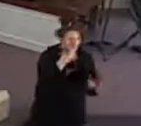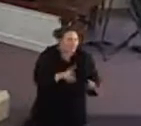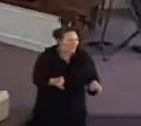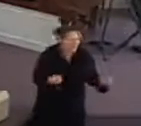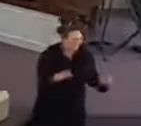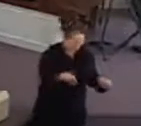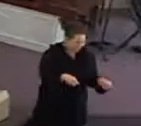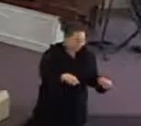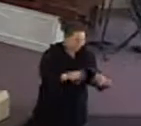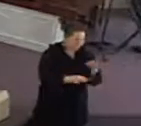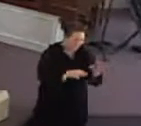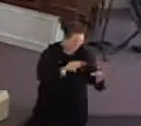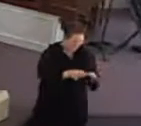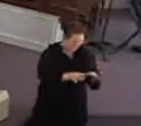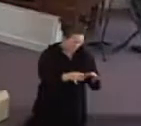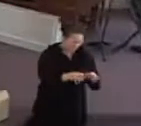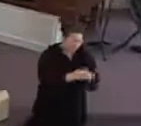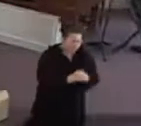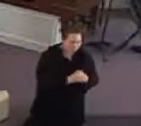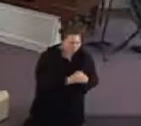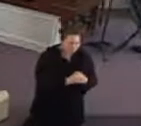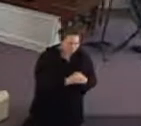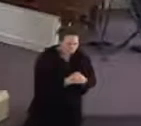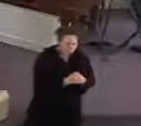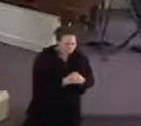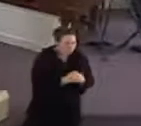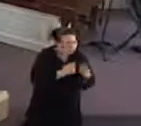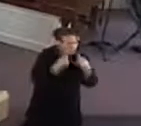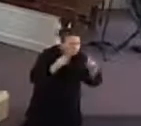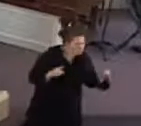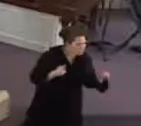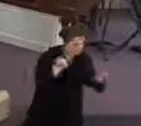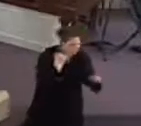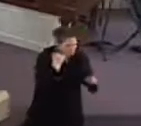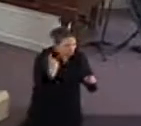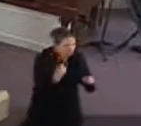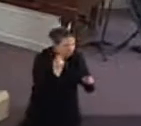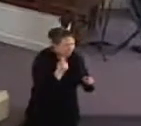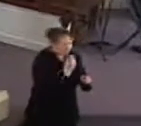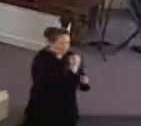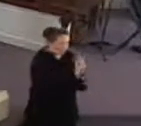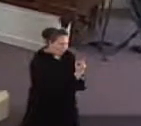we just wouldn't make it if we just put one grain of corn in the ground and only got one back.